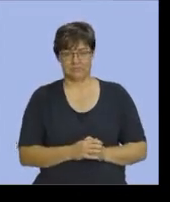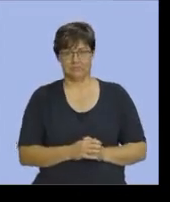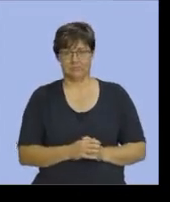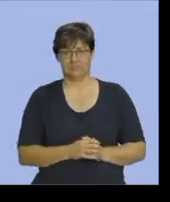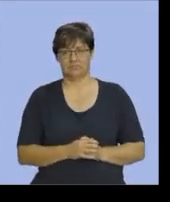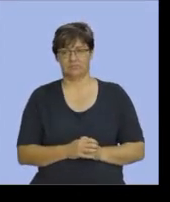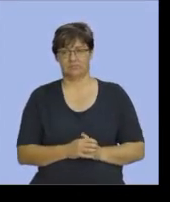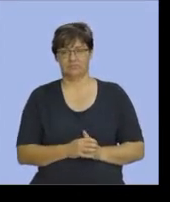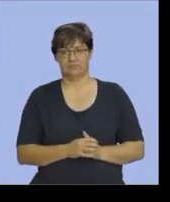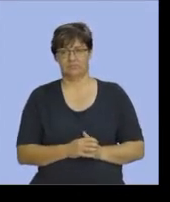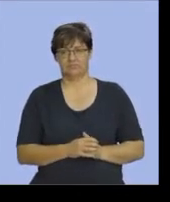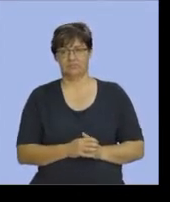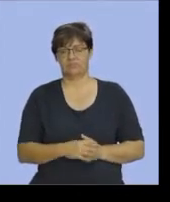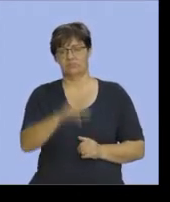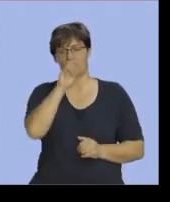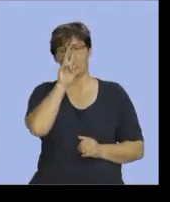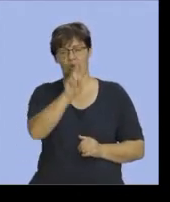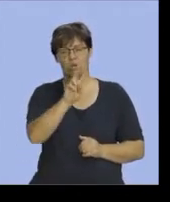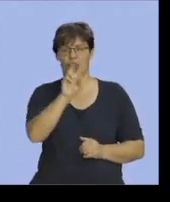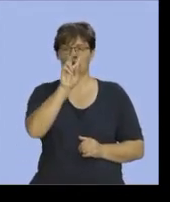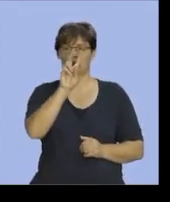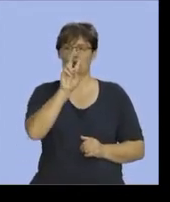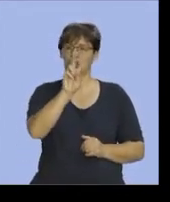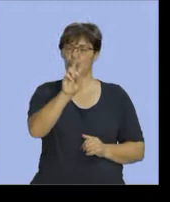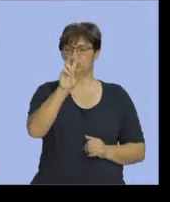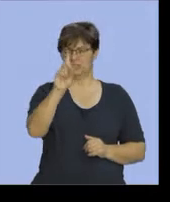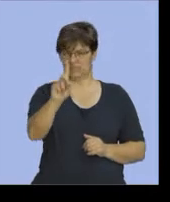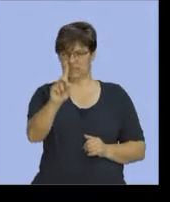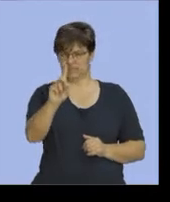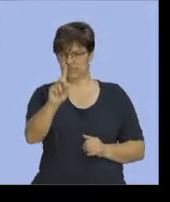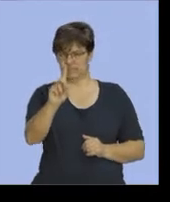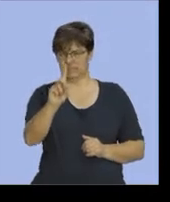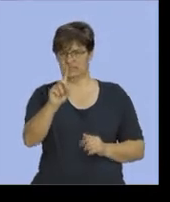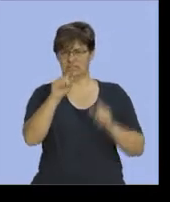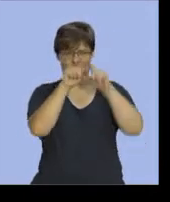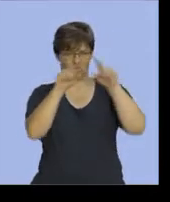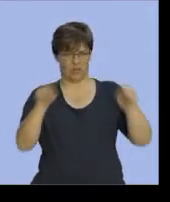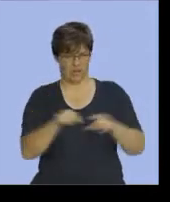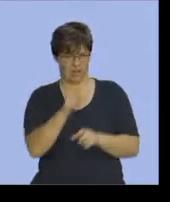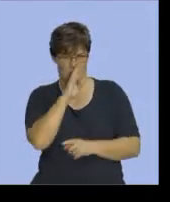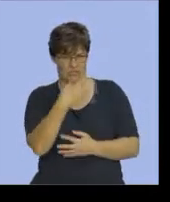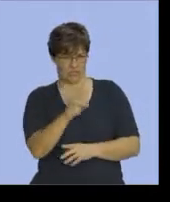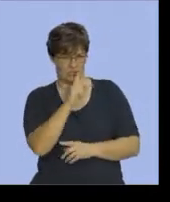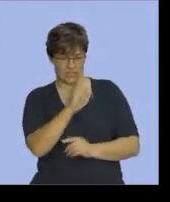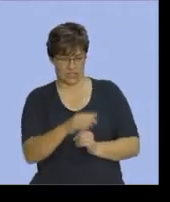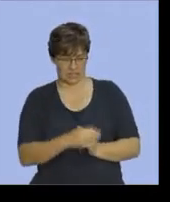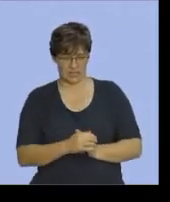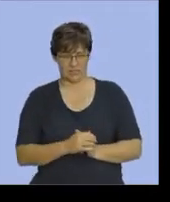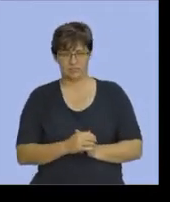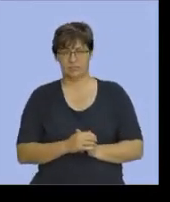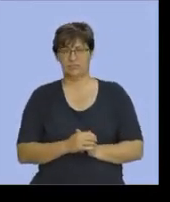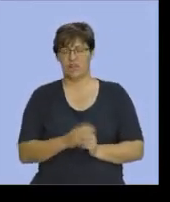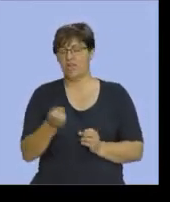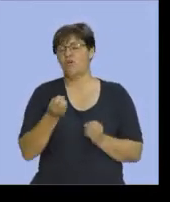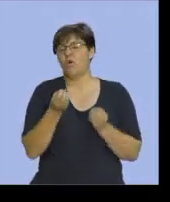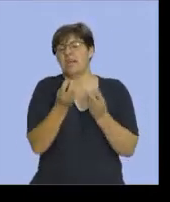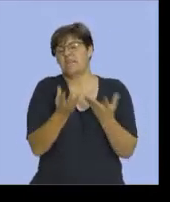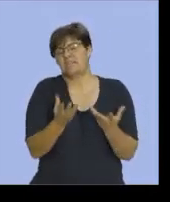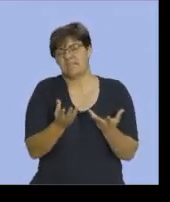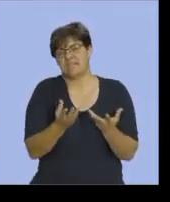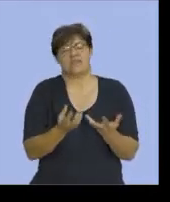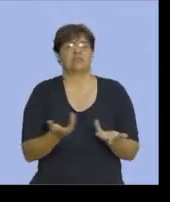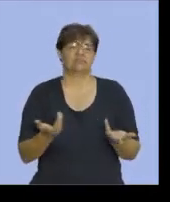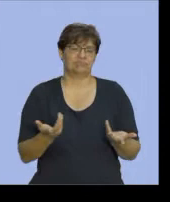degrees. Now, we looked at the 2D triangles, and with 2D triangles, I said to you, when you are given something,